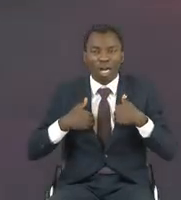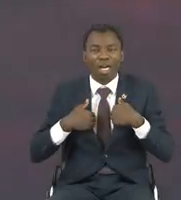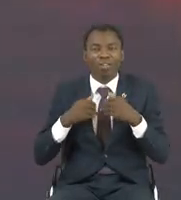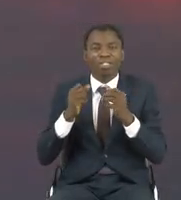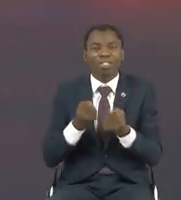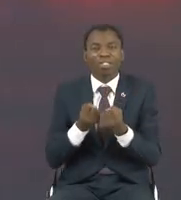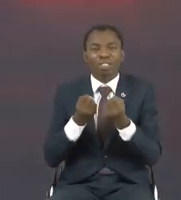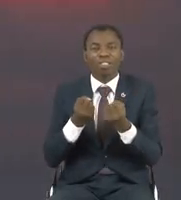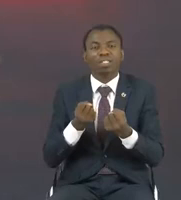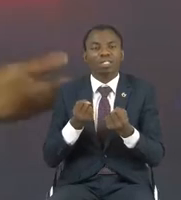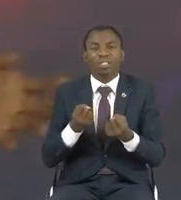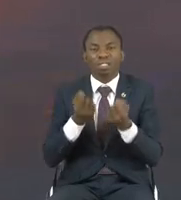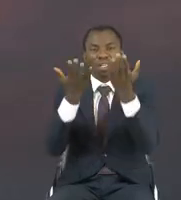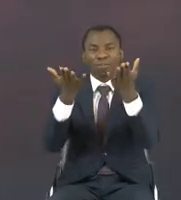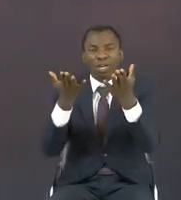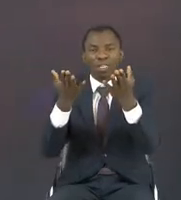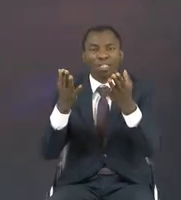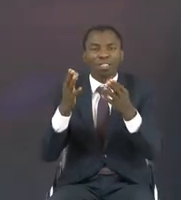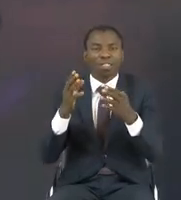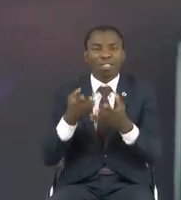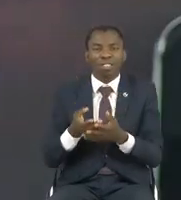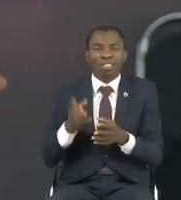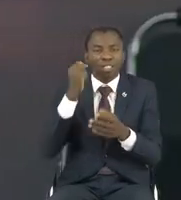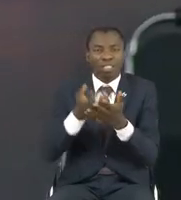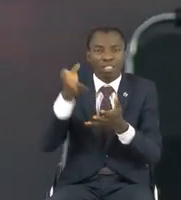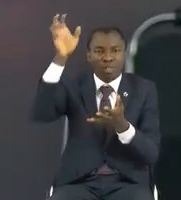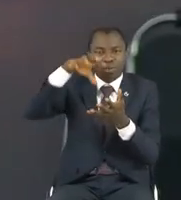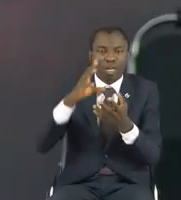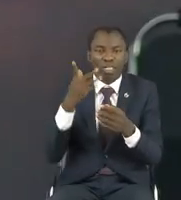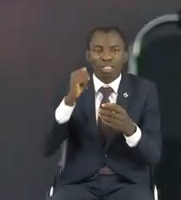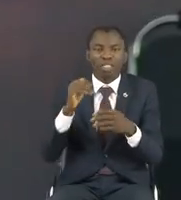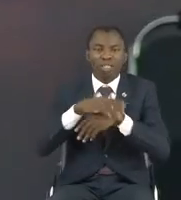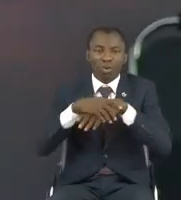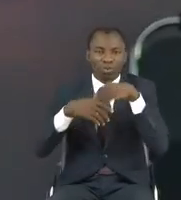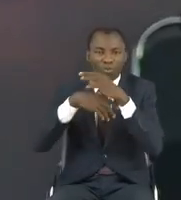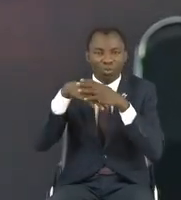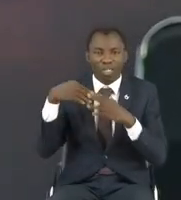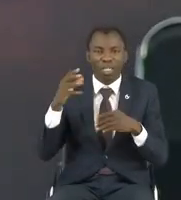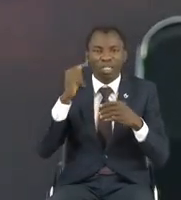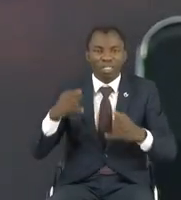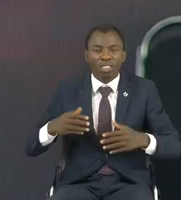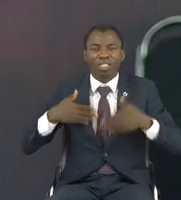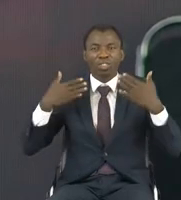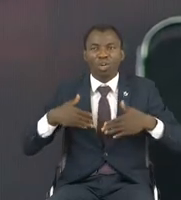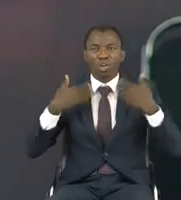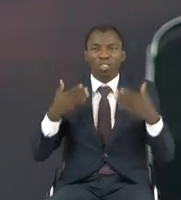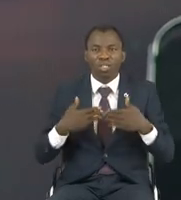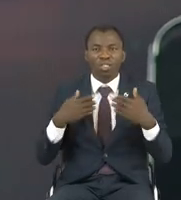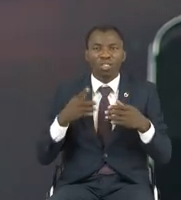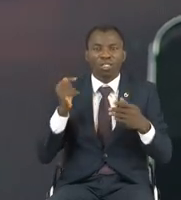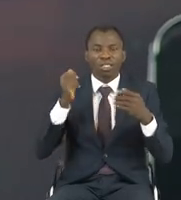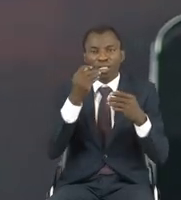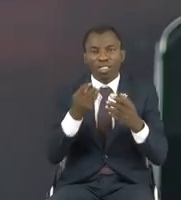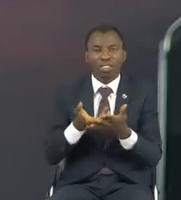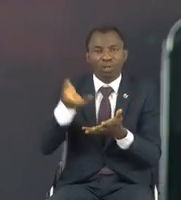comfort, luxury, convenience, joy, possession, whatever